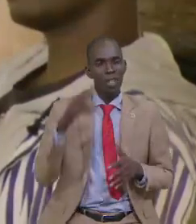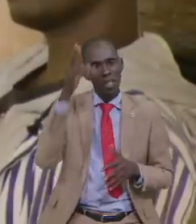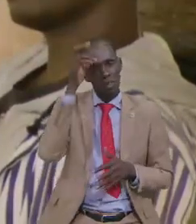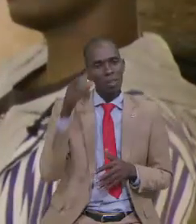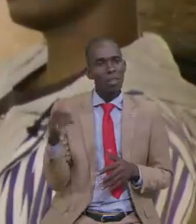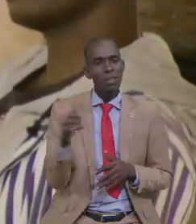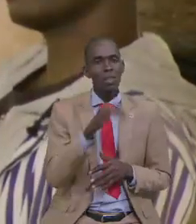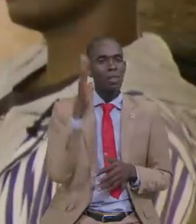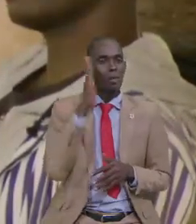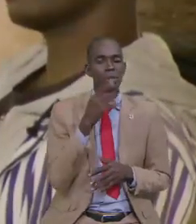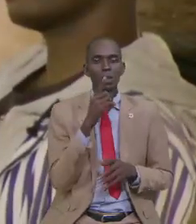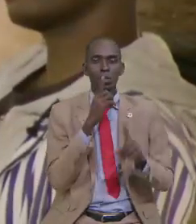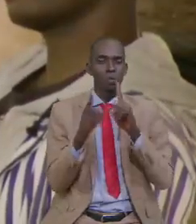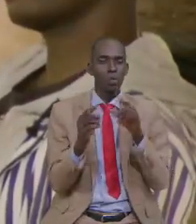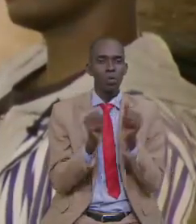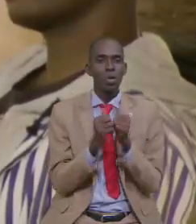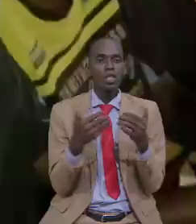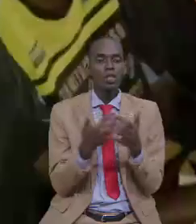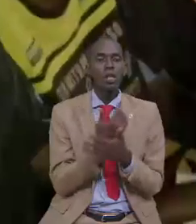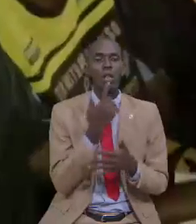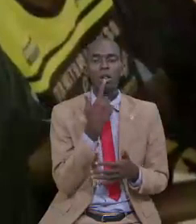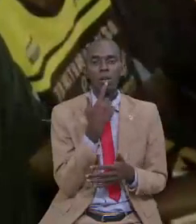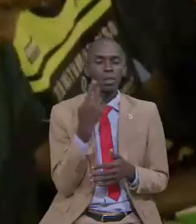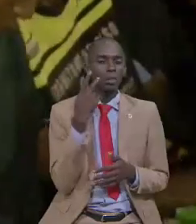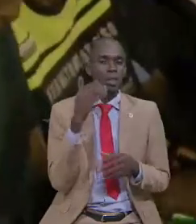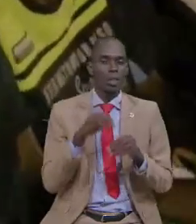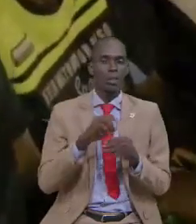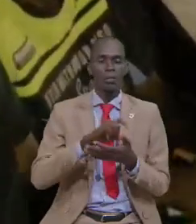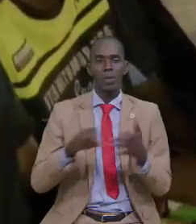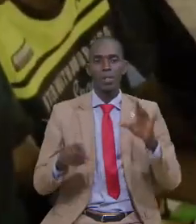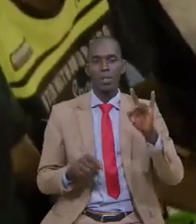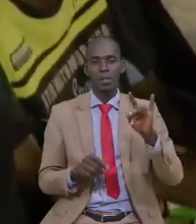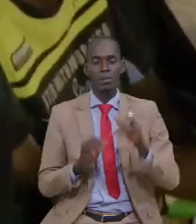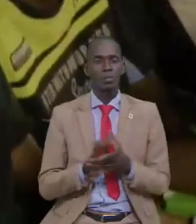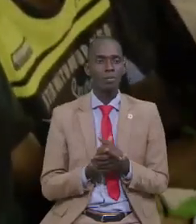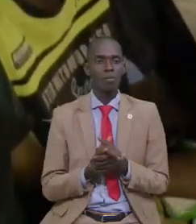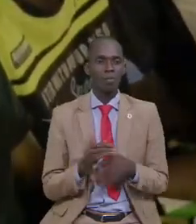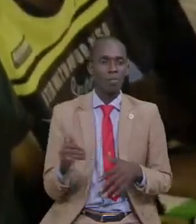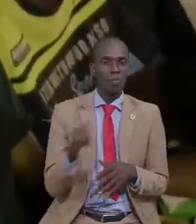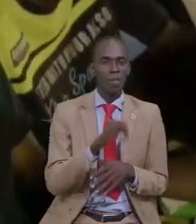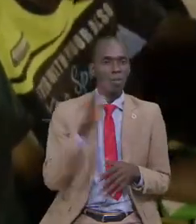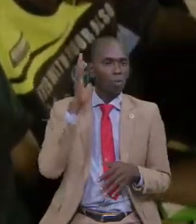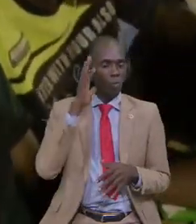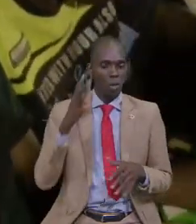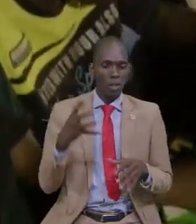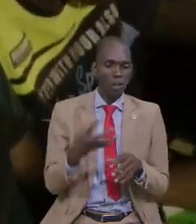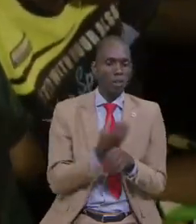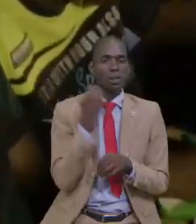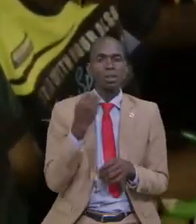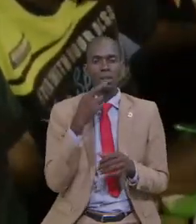with new tongues. In verse 18, they shall take up